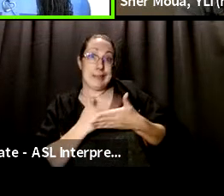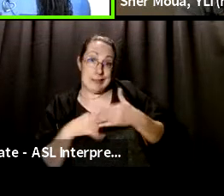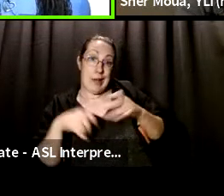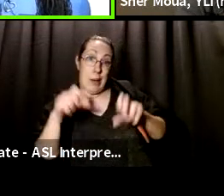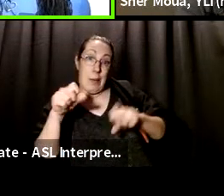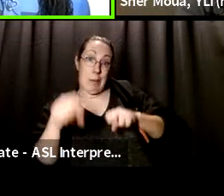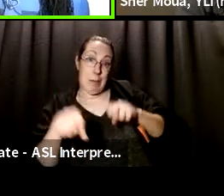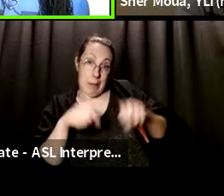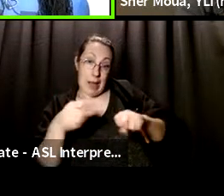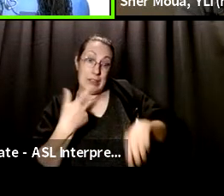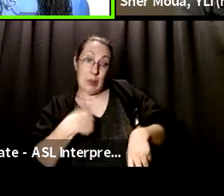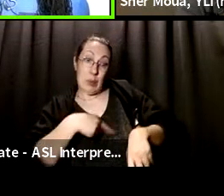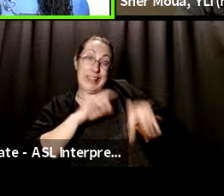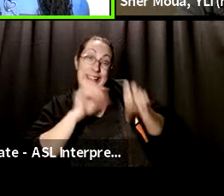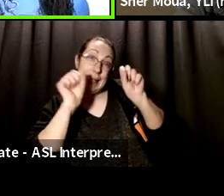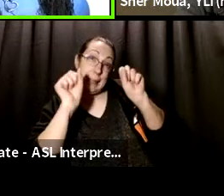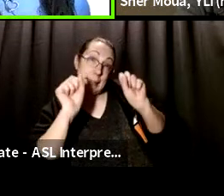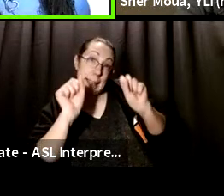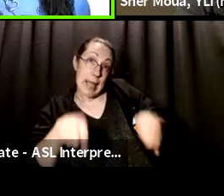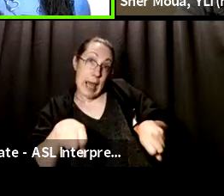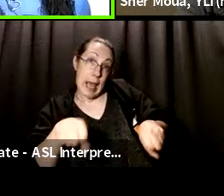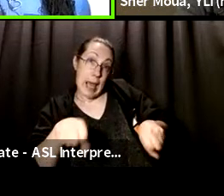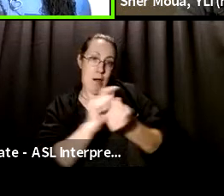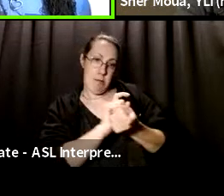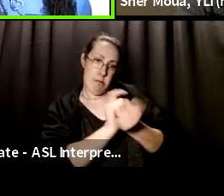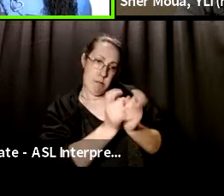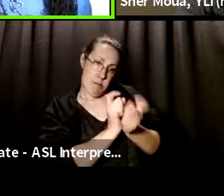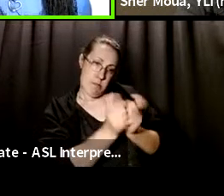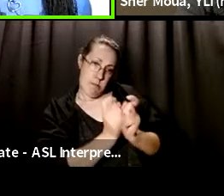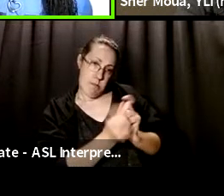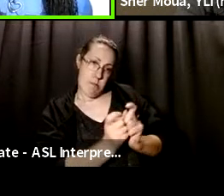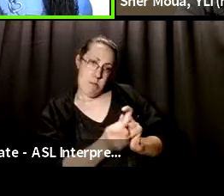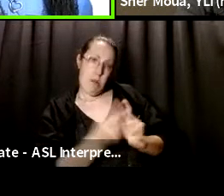actually be able to retrofit from a very